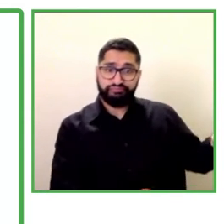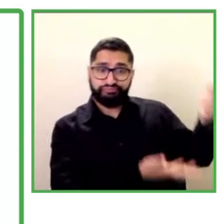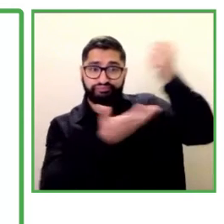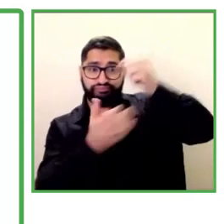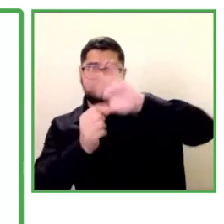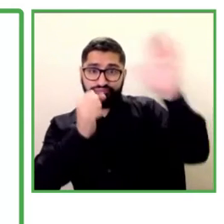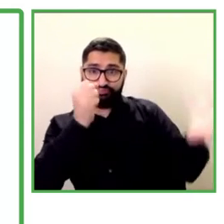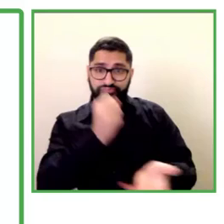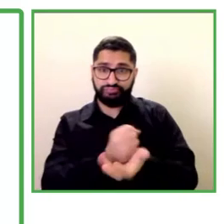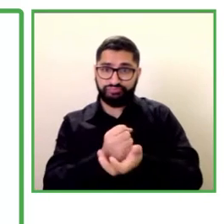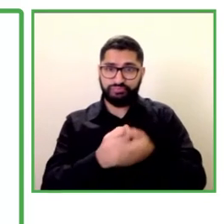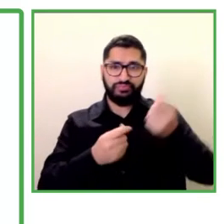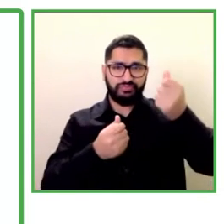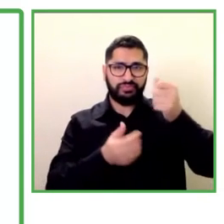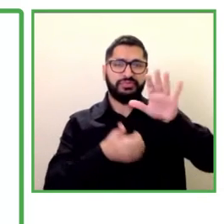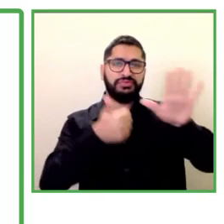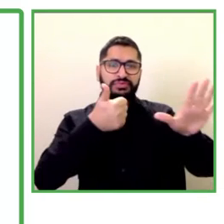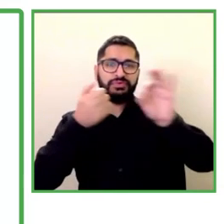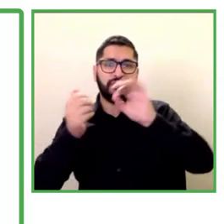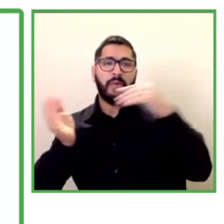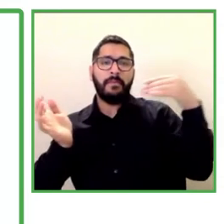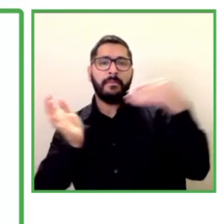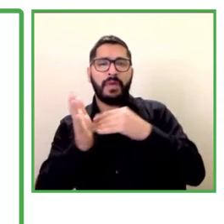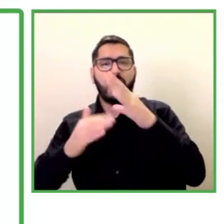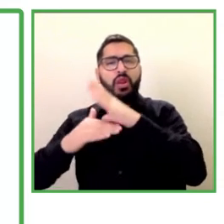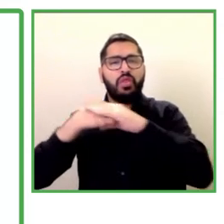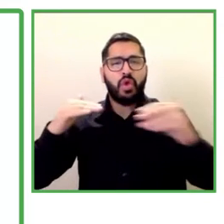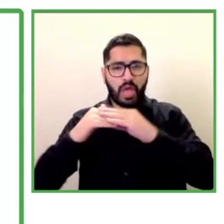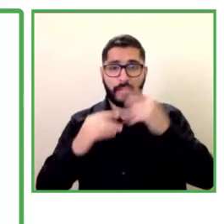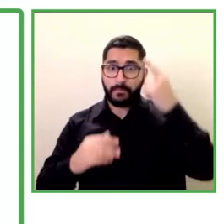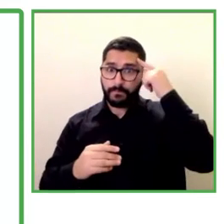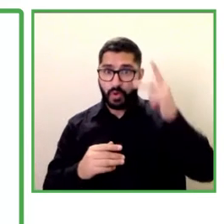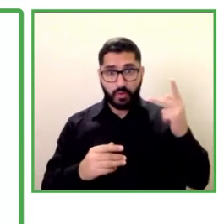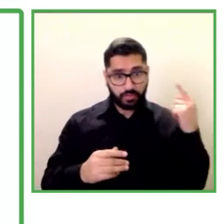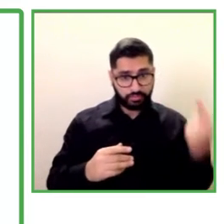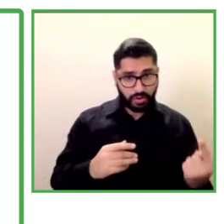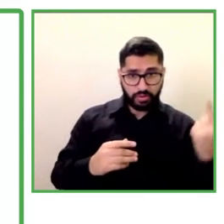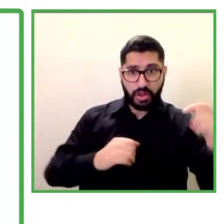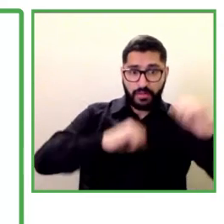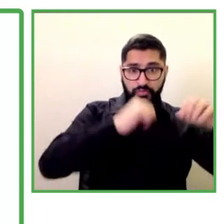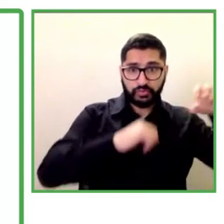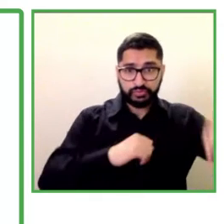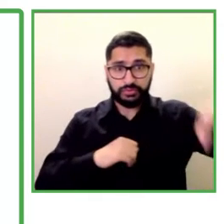annual support of $600 from the companies